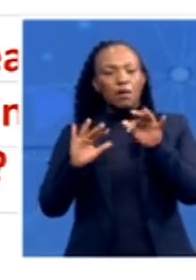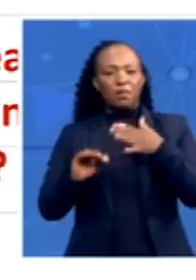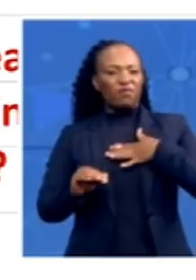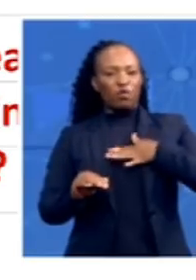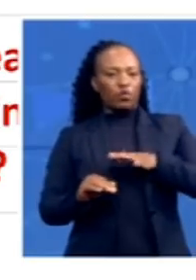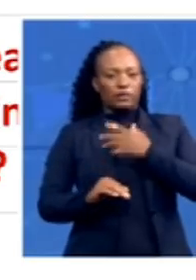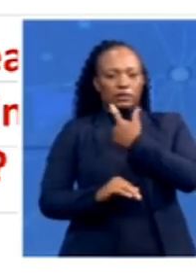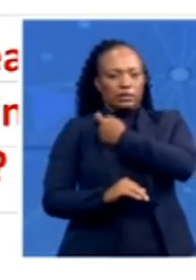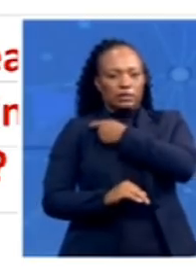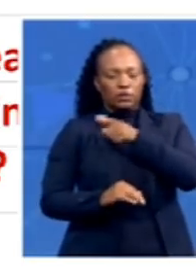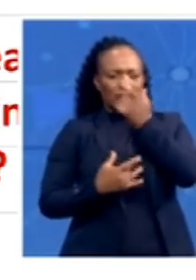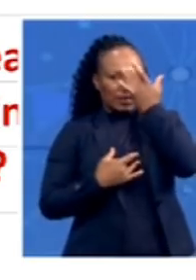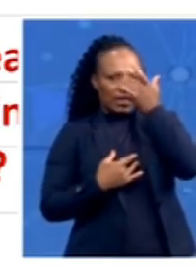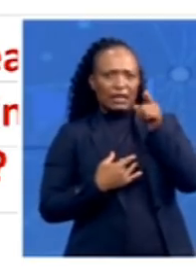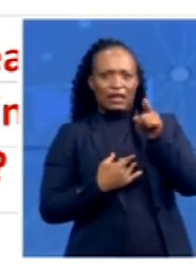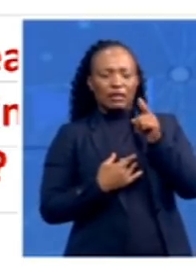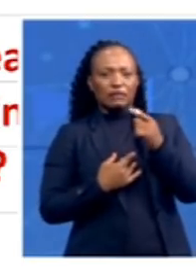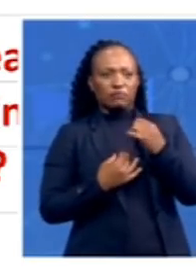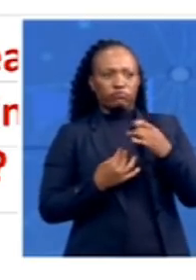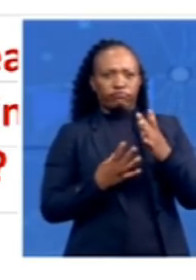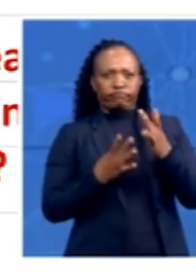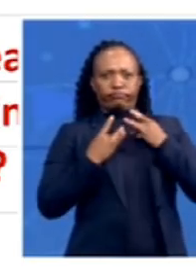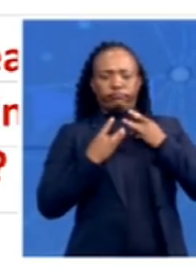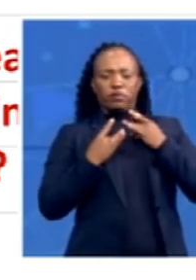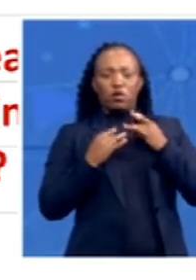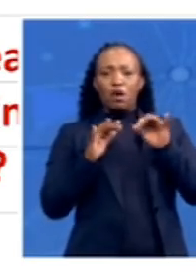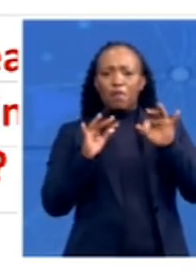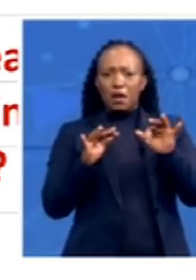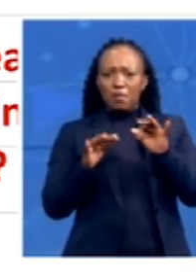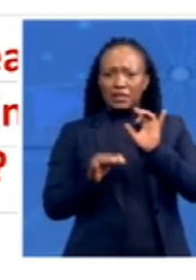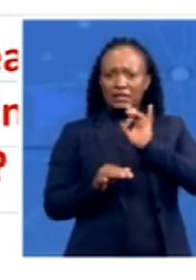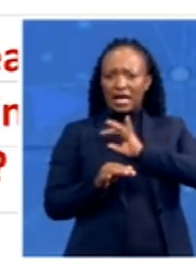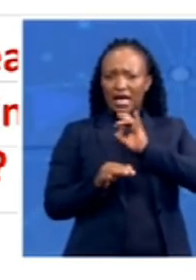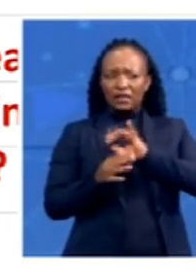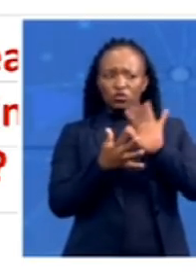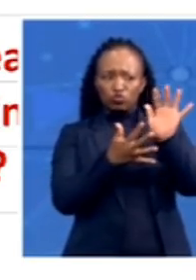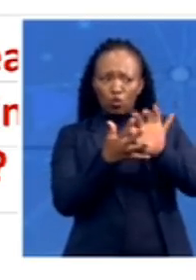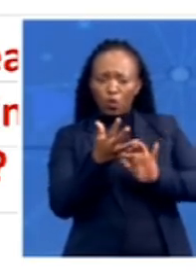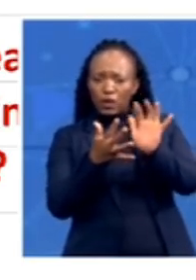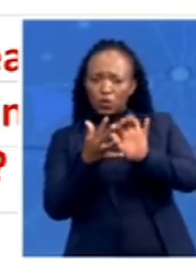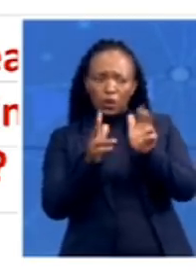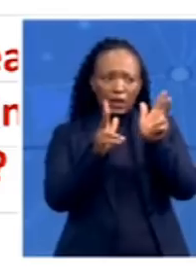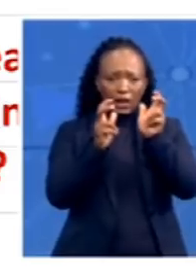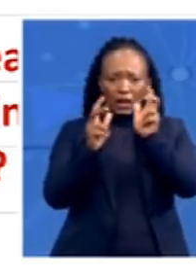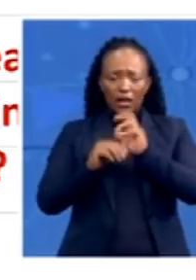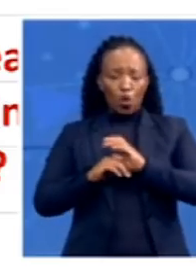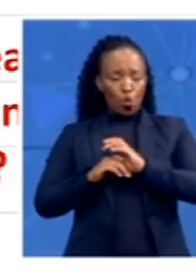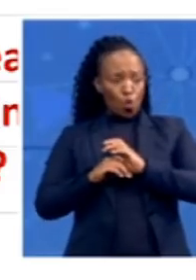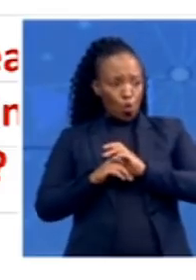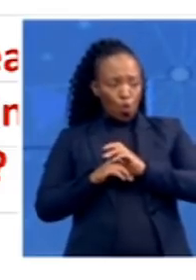are scared, they hear stories and so on. Quite a number of them also say, I plan to